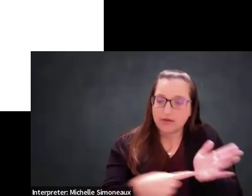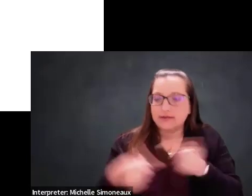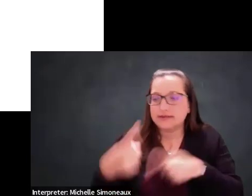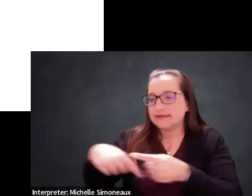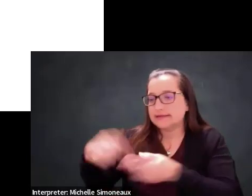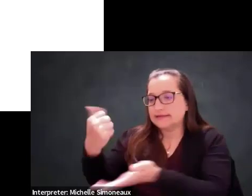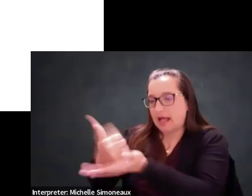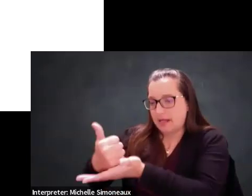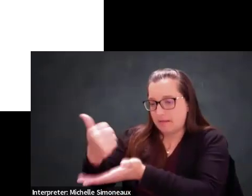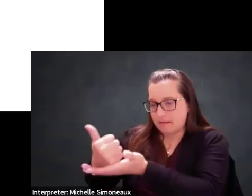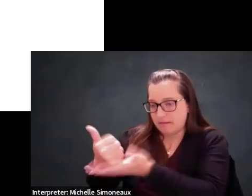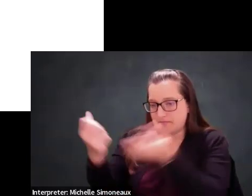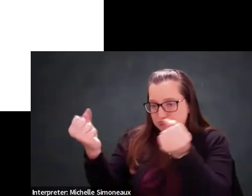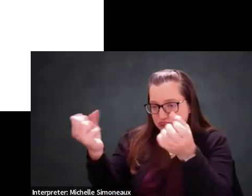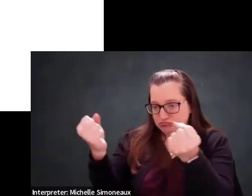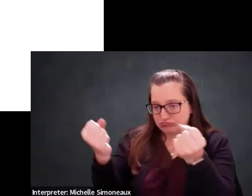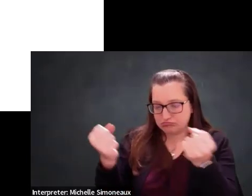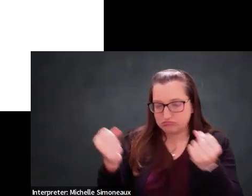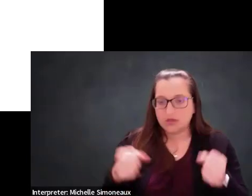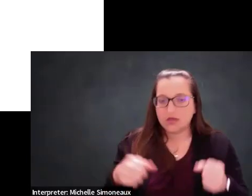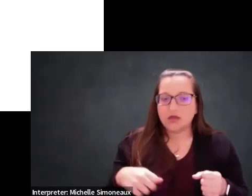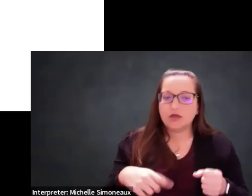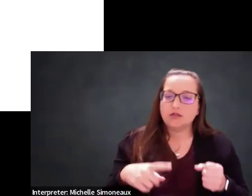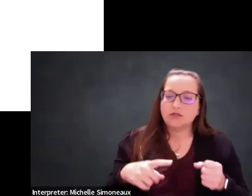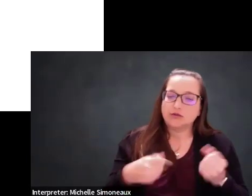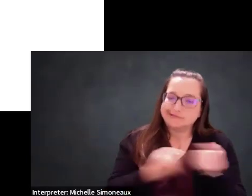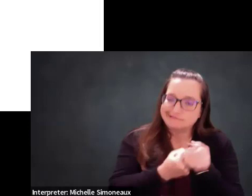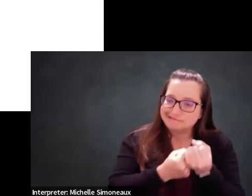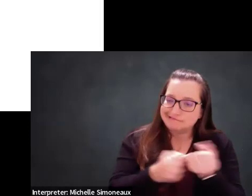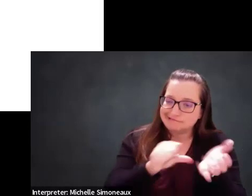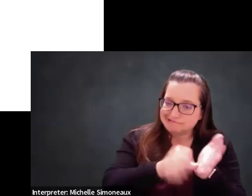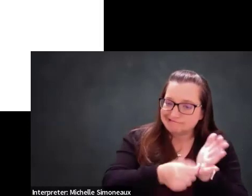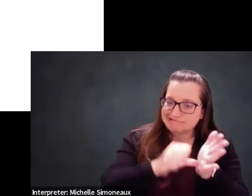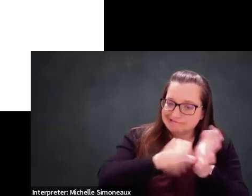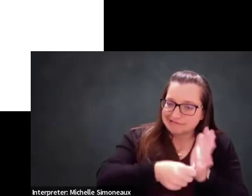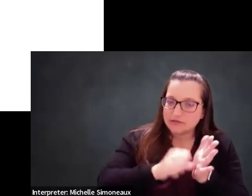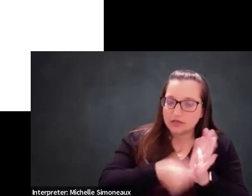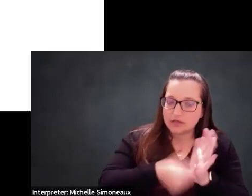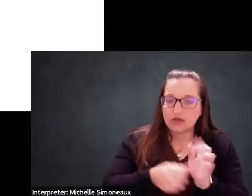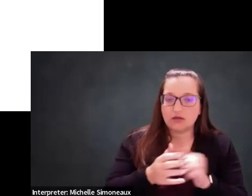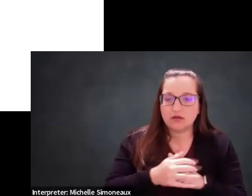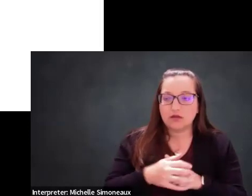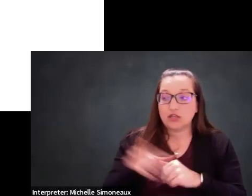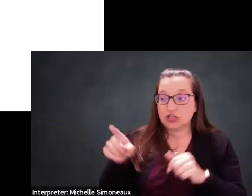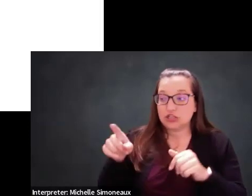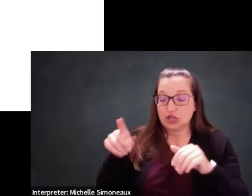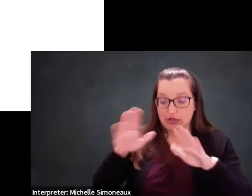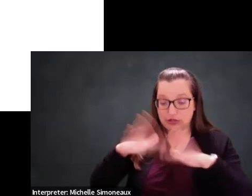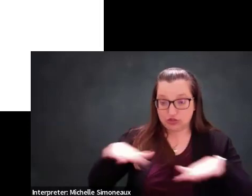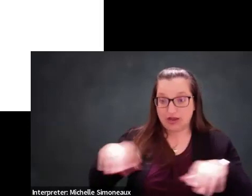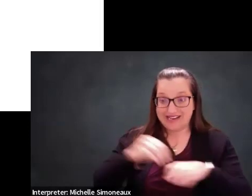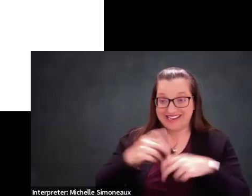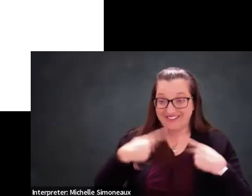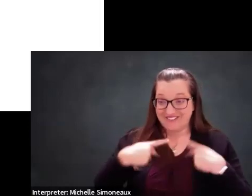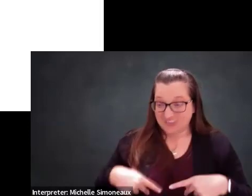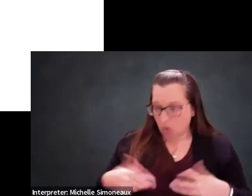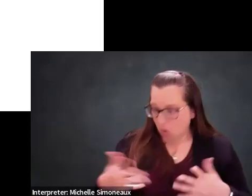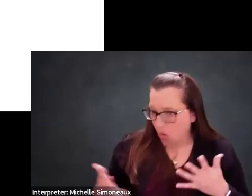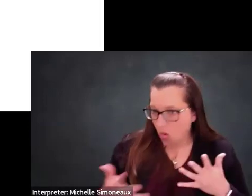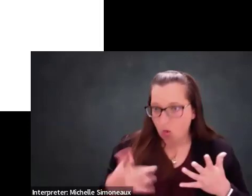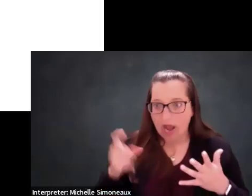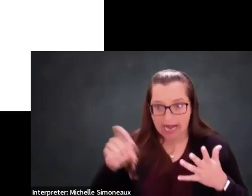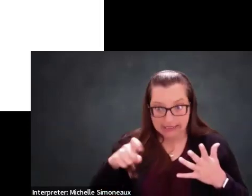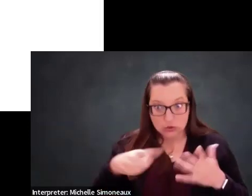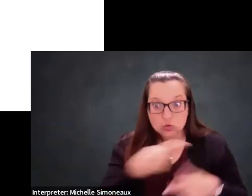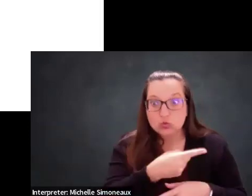will sign help. So as again, it's having that reinforcement, or the, you know, the child is in a physical situation, we're like, oh, I need to be using this